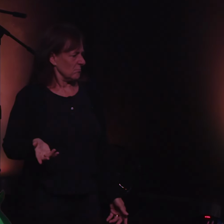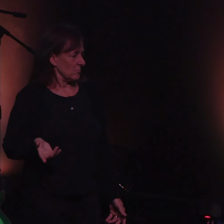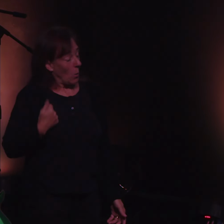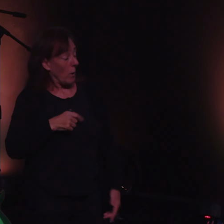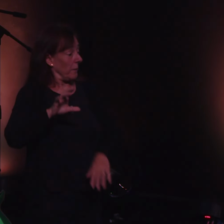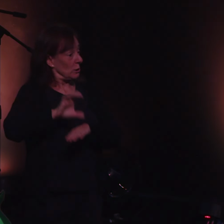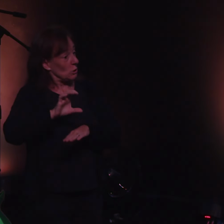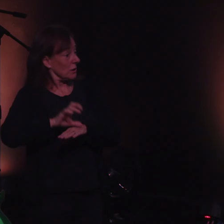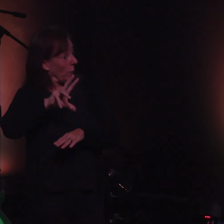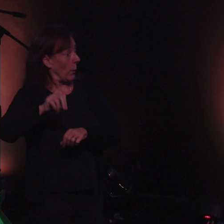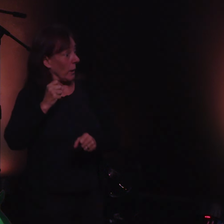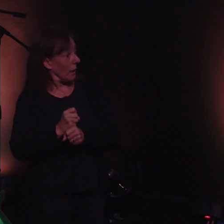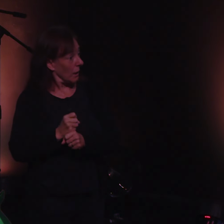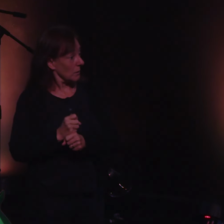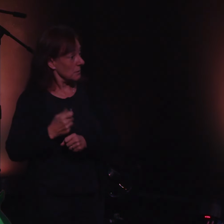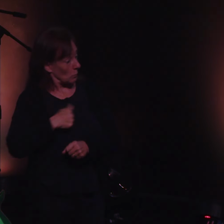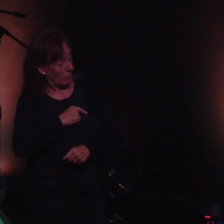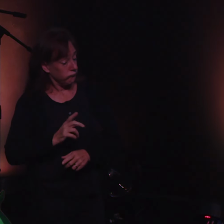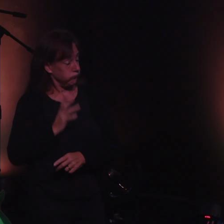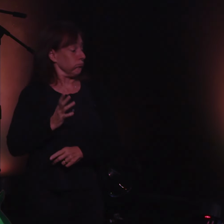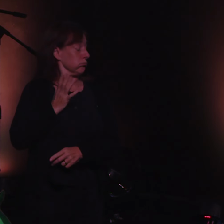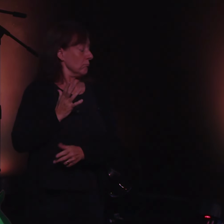We've been in church for 30 years.